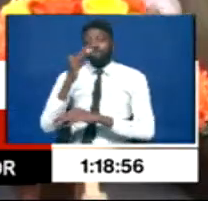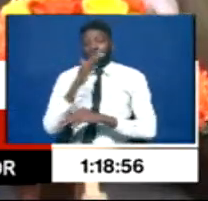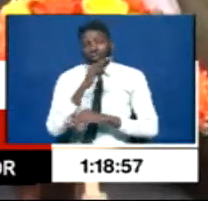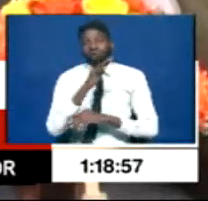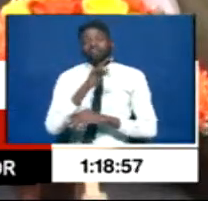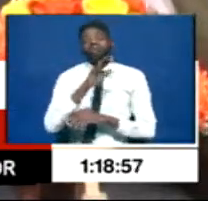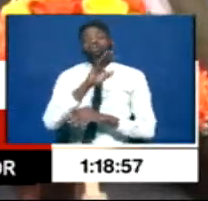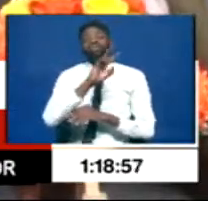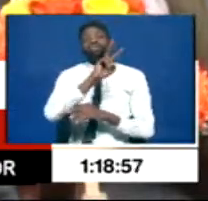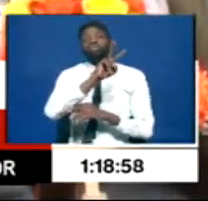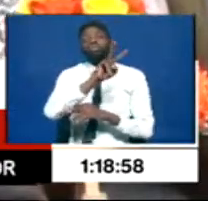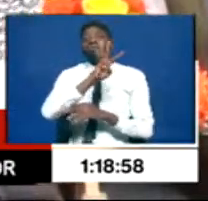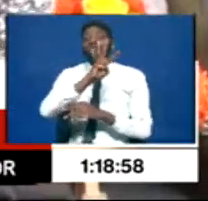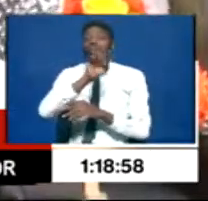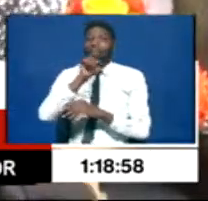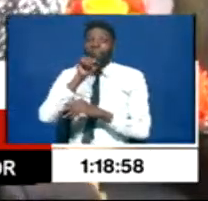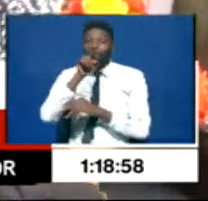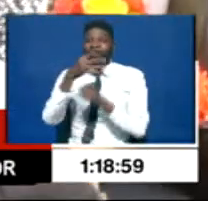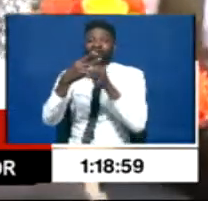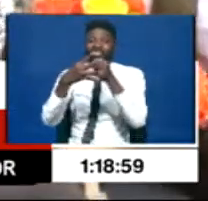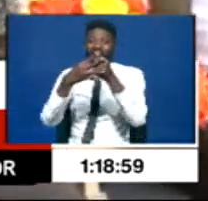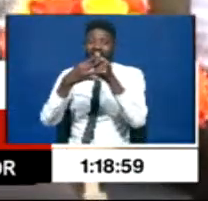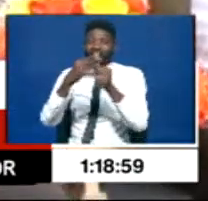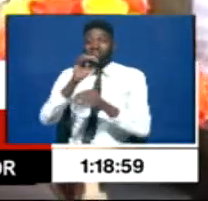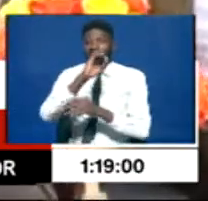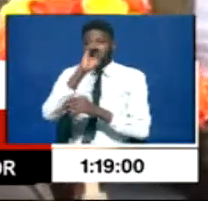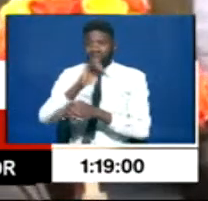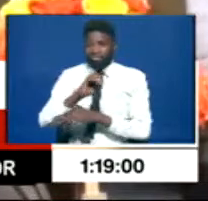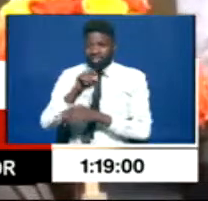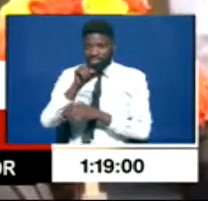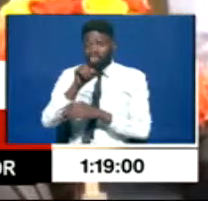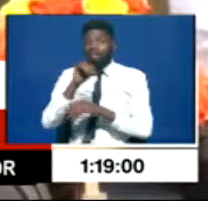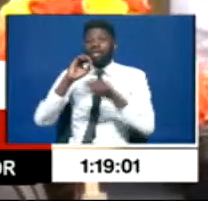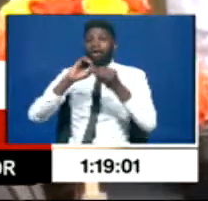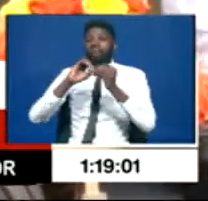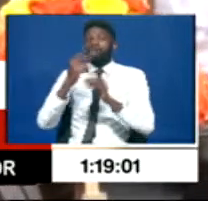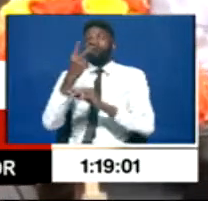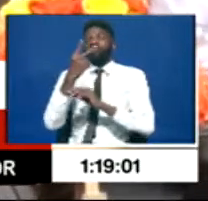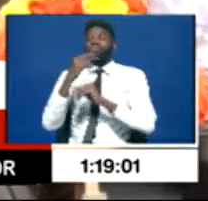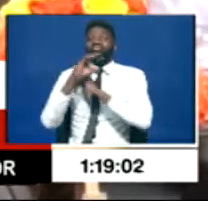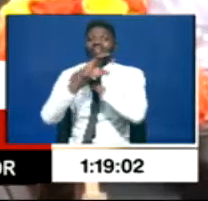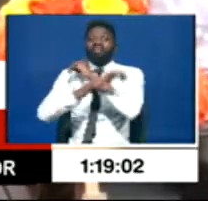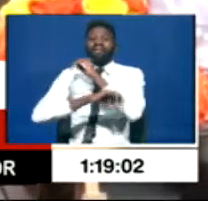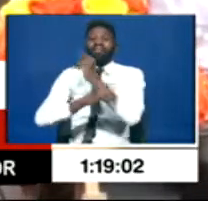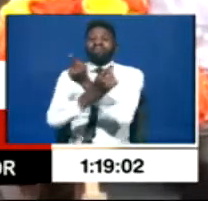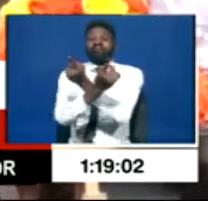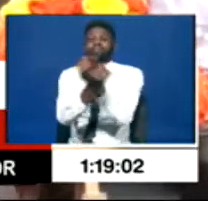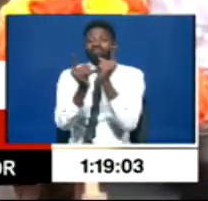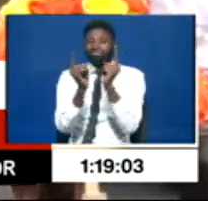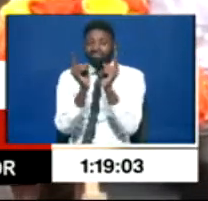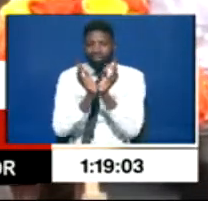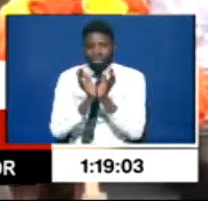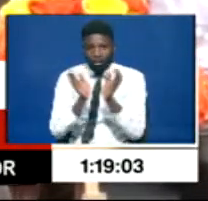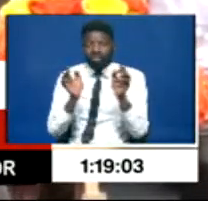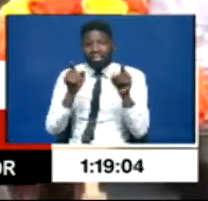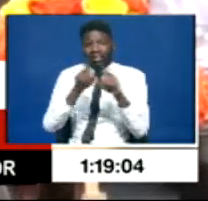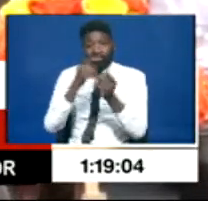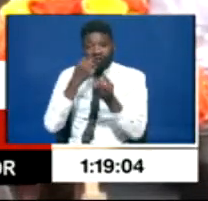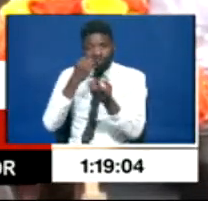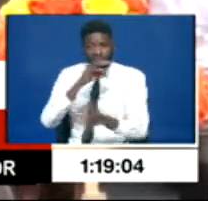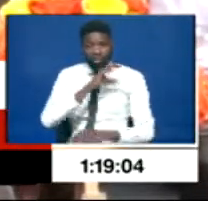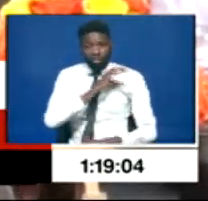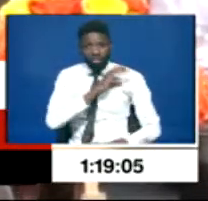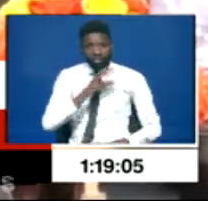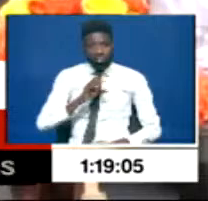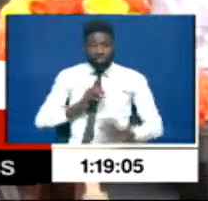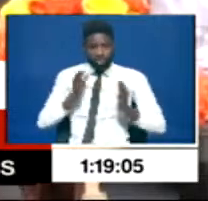24.9%, which is the second countrywide. And for your information, Madam Commissioner, the first county is